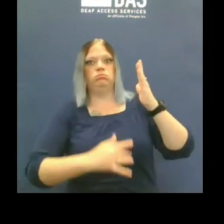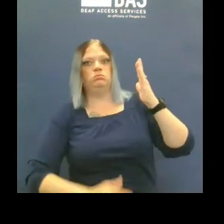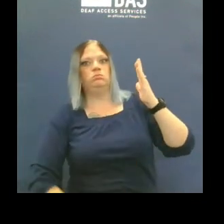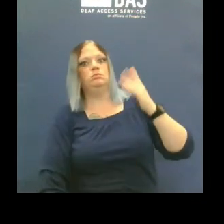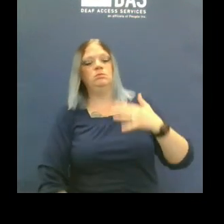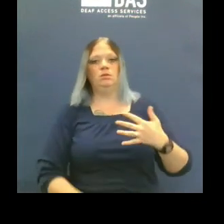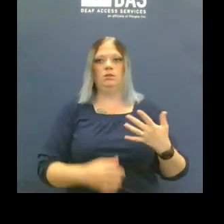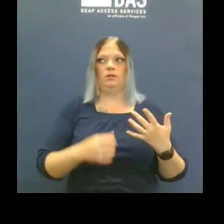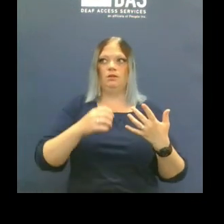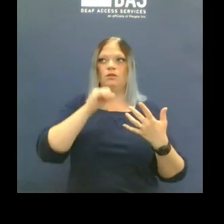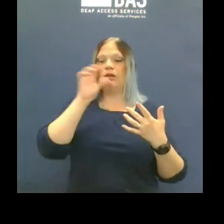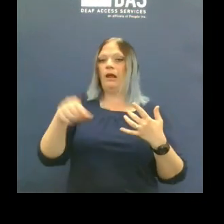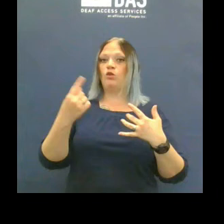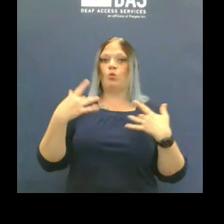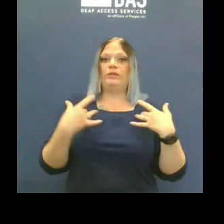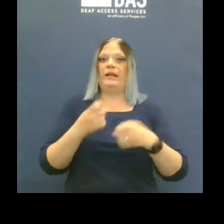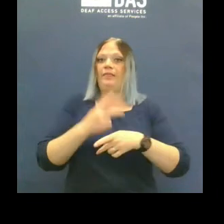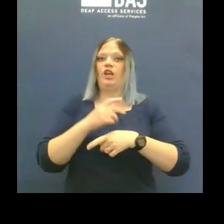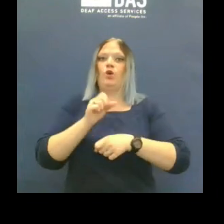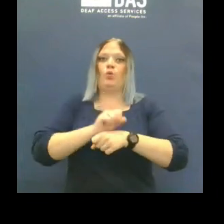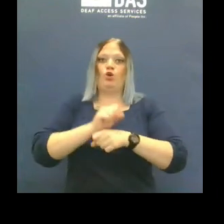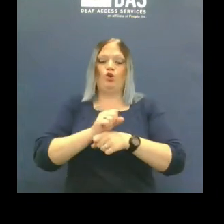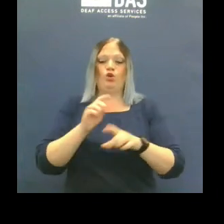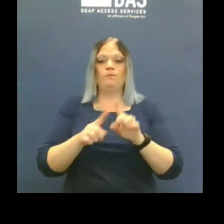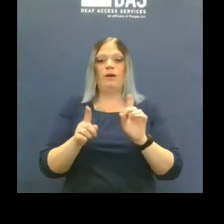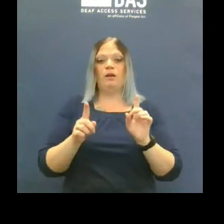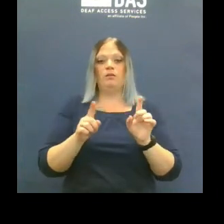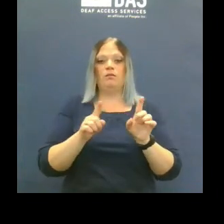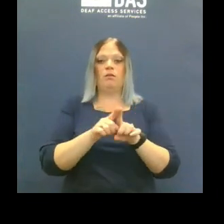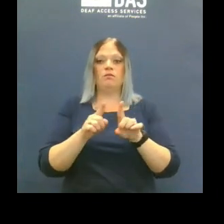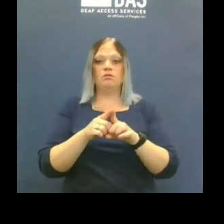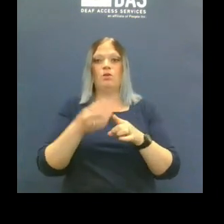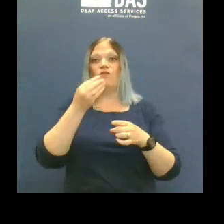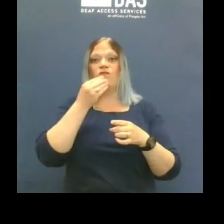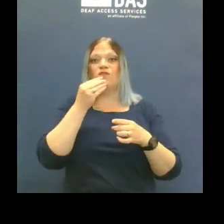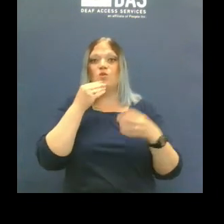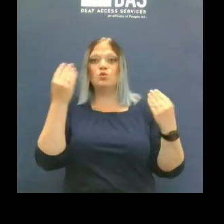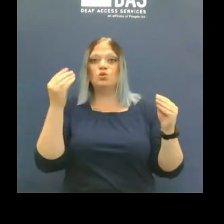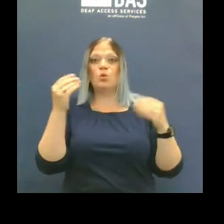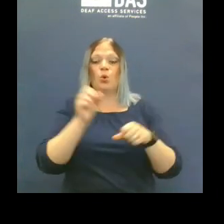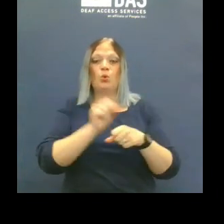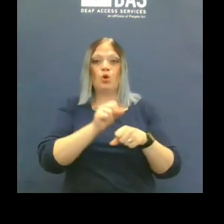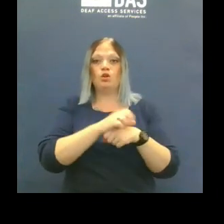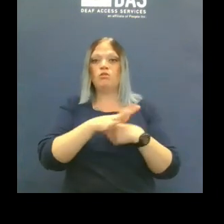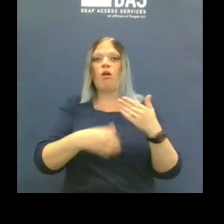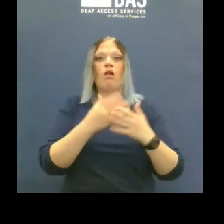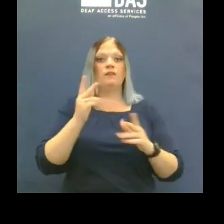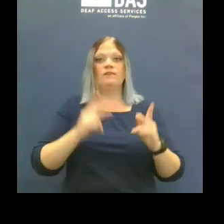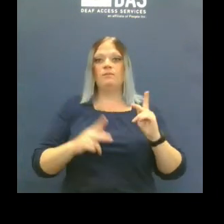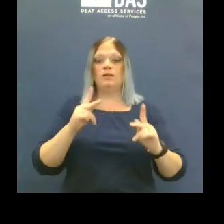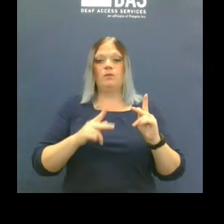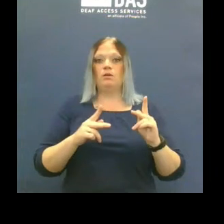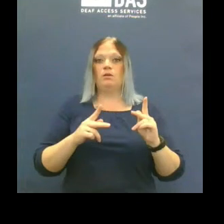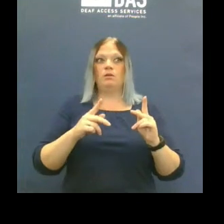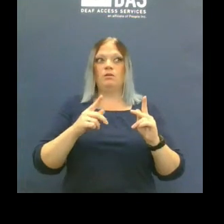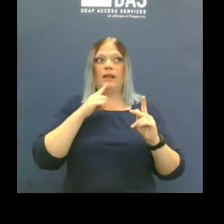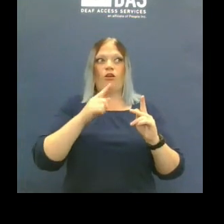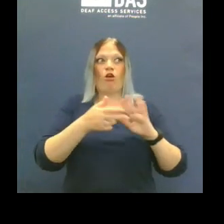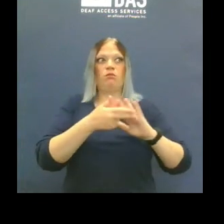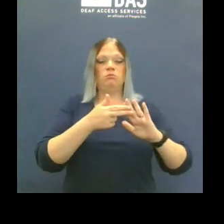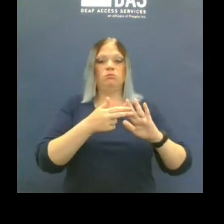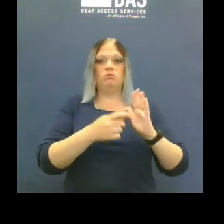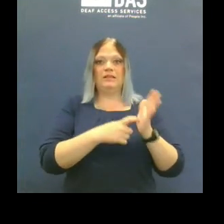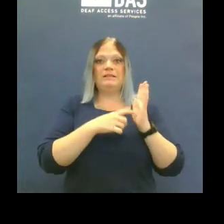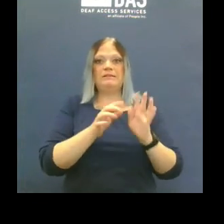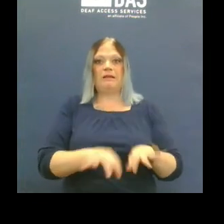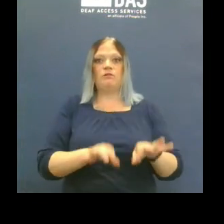to not only healthcare workers, but we're also looking at grocery store workers, all of those people that are considered essential to keep